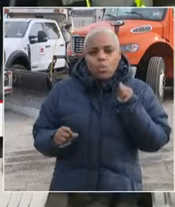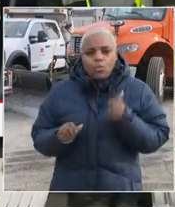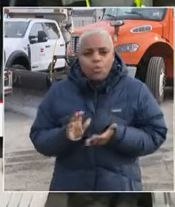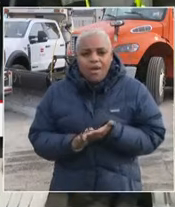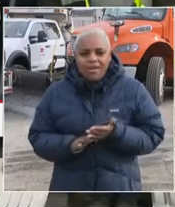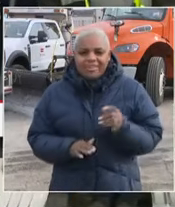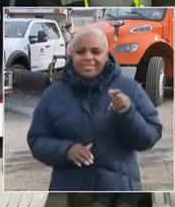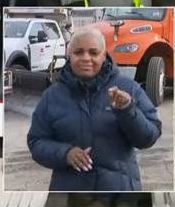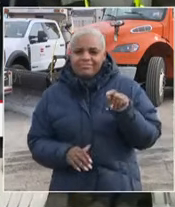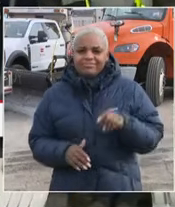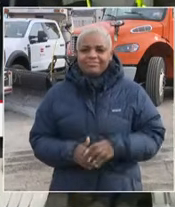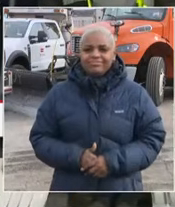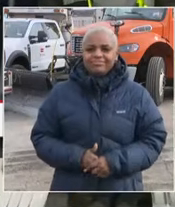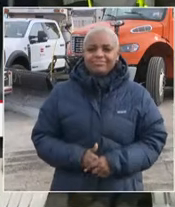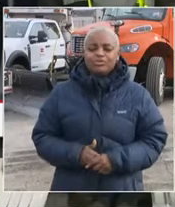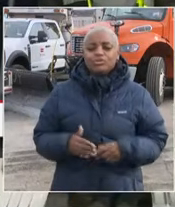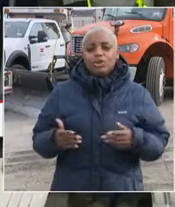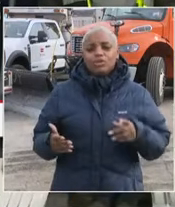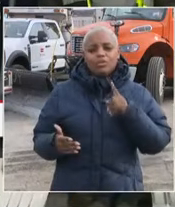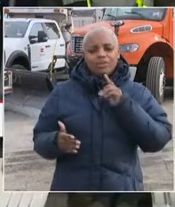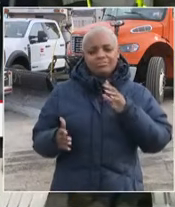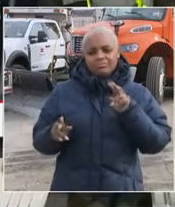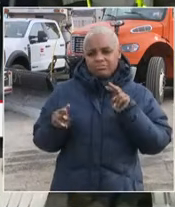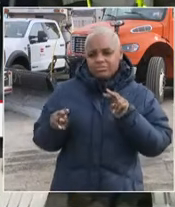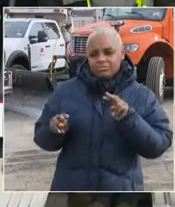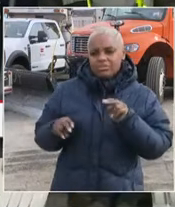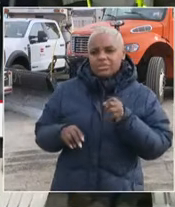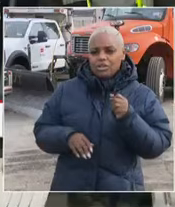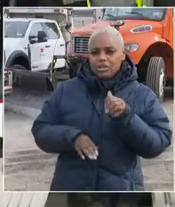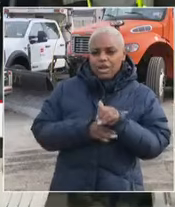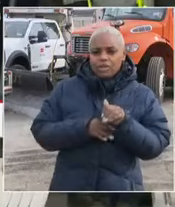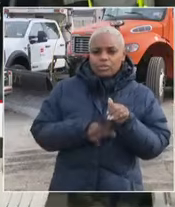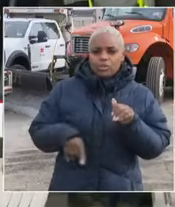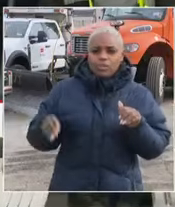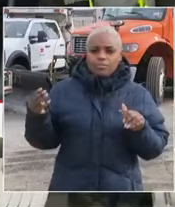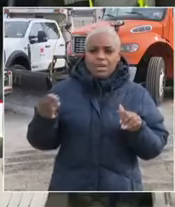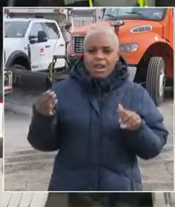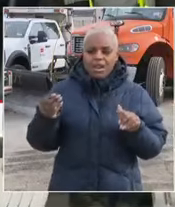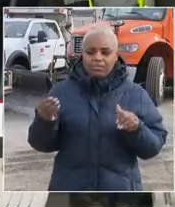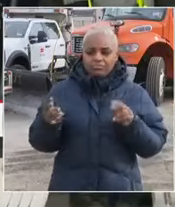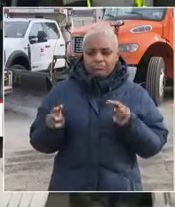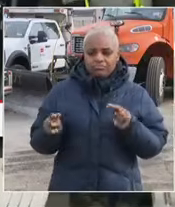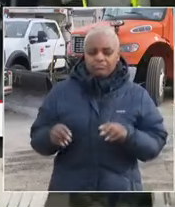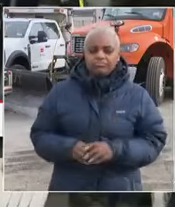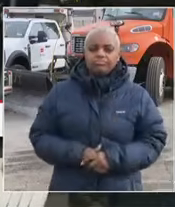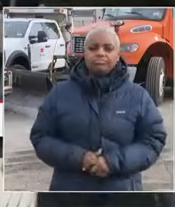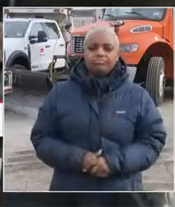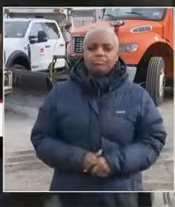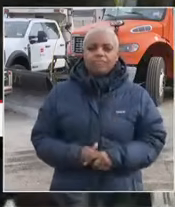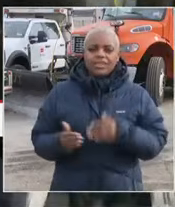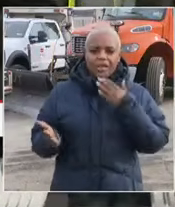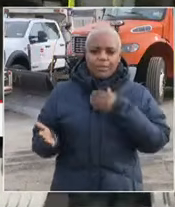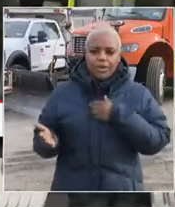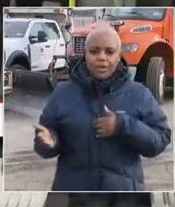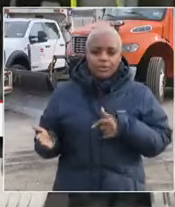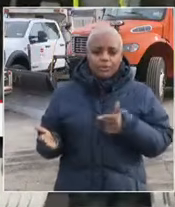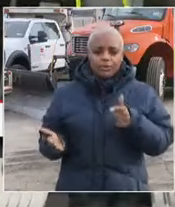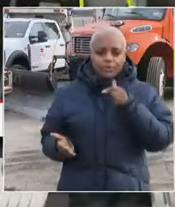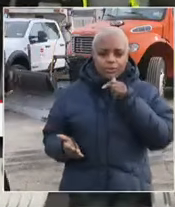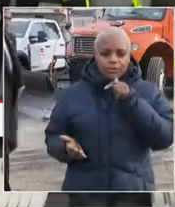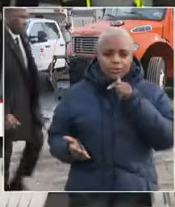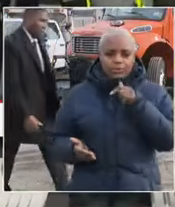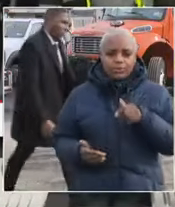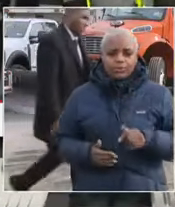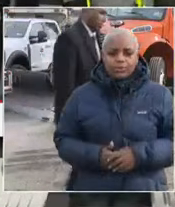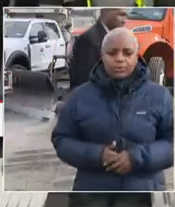late Saturday through sometime on Monday. And again, thank you, Mayor, for having me here today. I think Tyler? Thank you. All right.